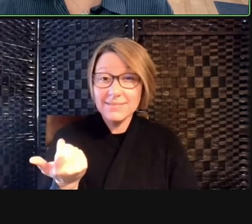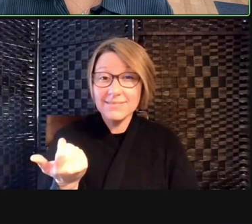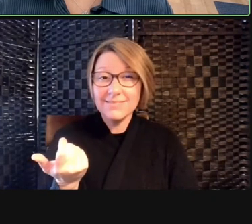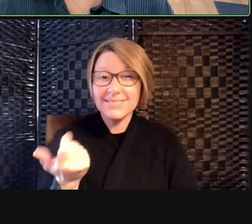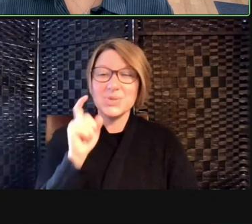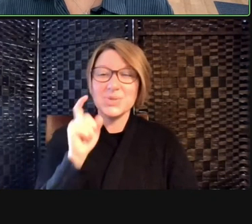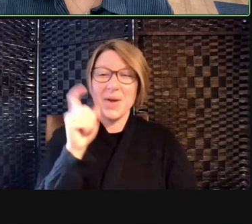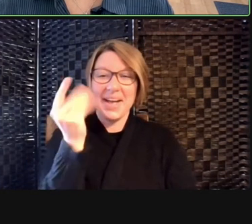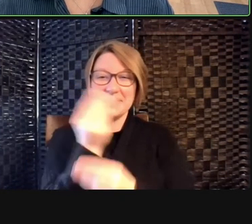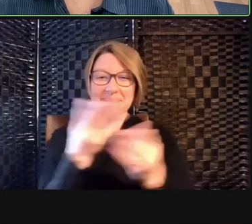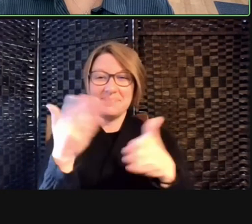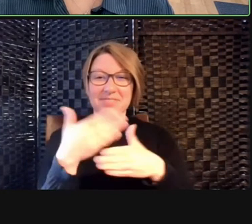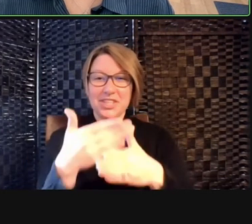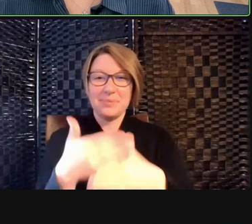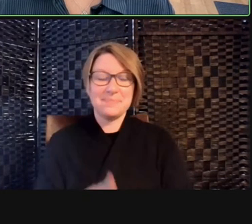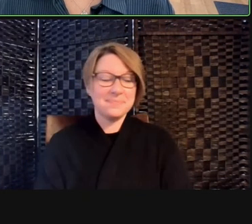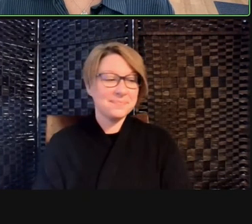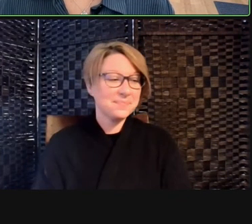to share that.